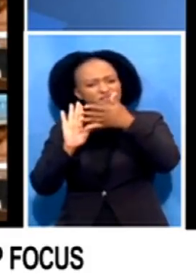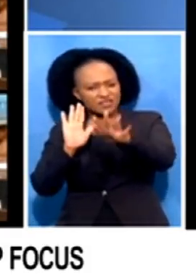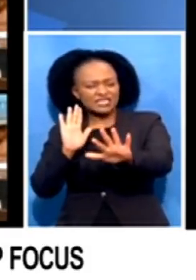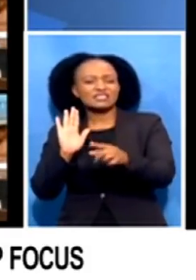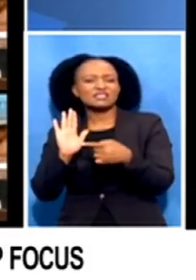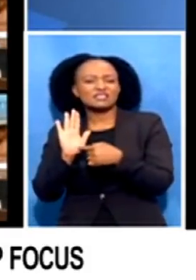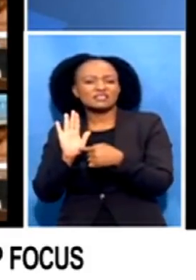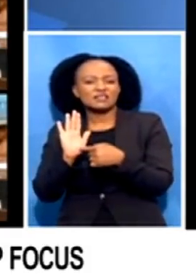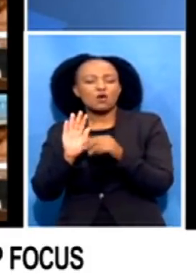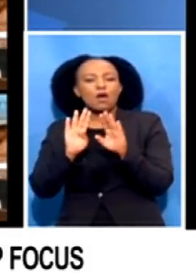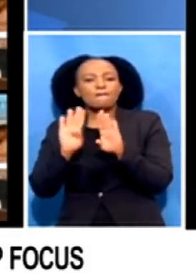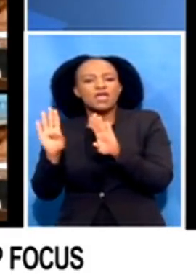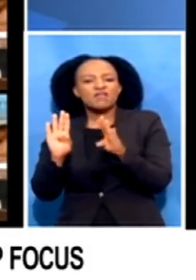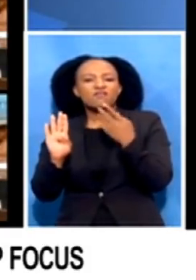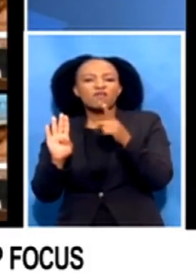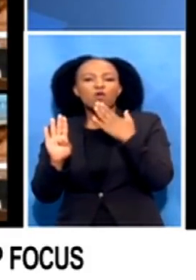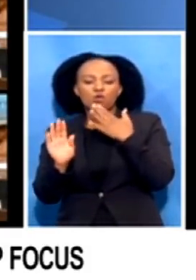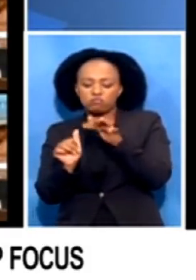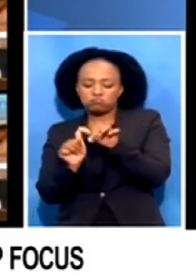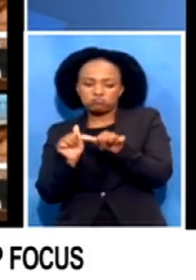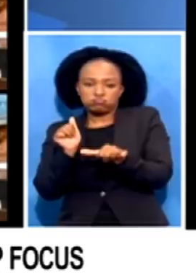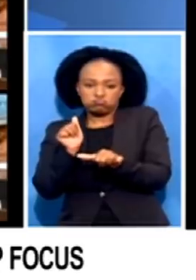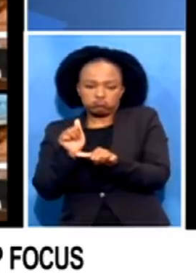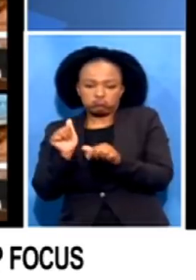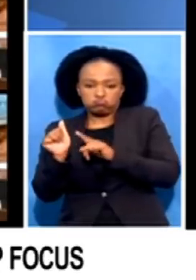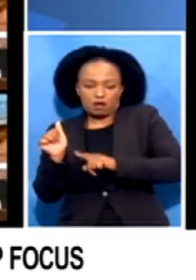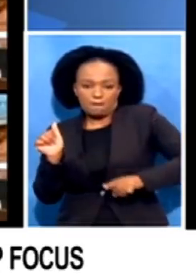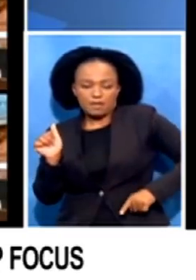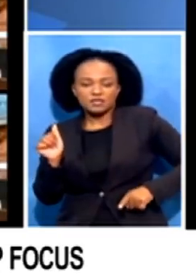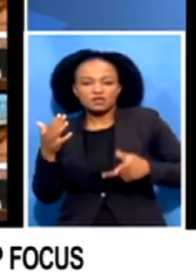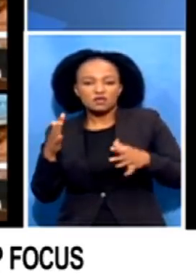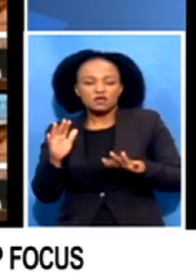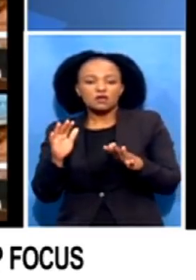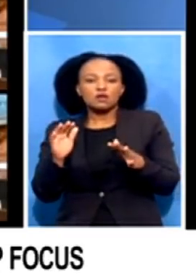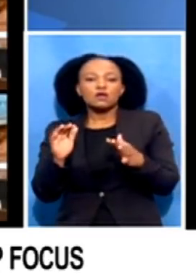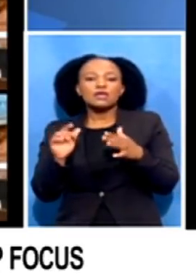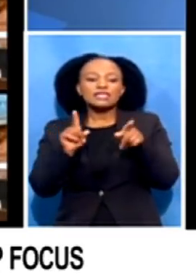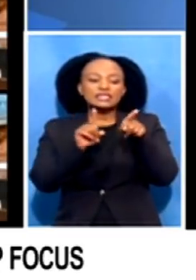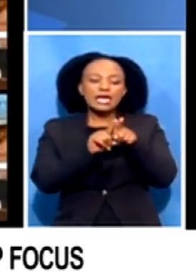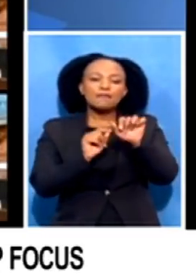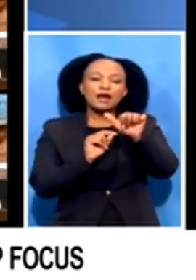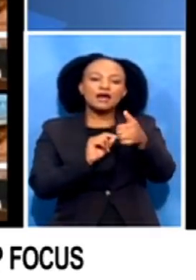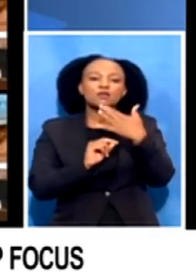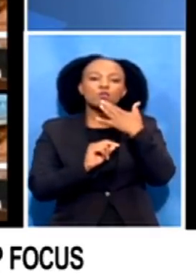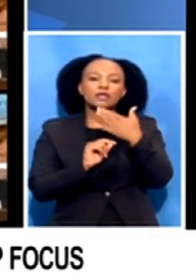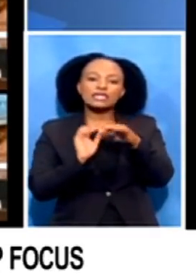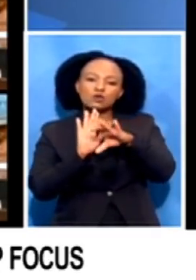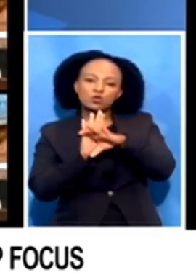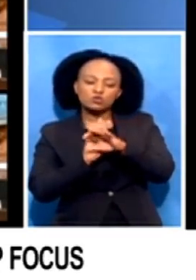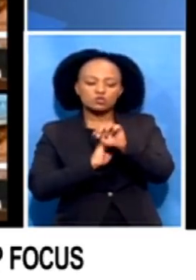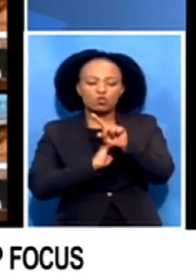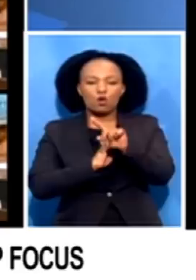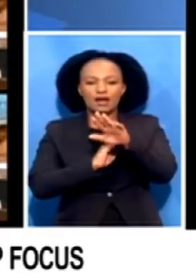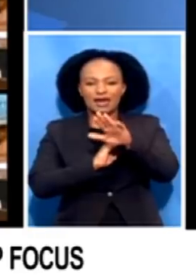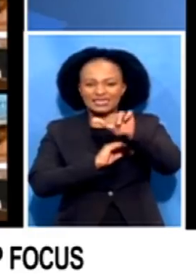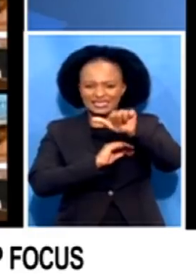one reads this together with section 96 of the Constitution, if one looks at that section